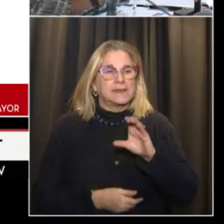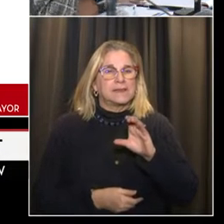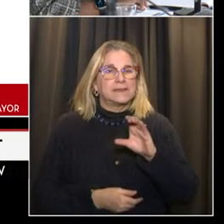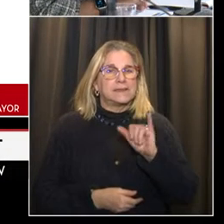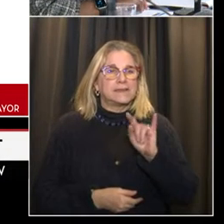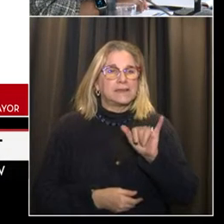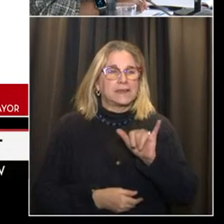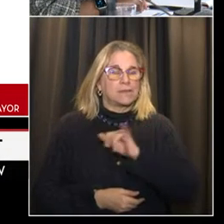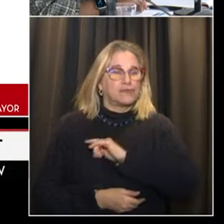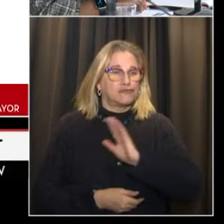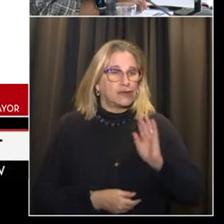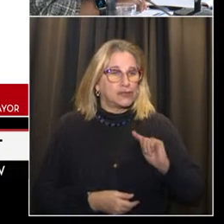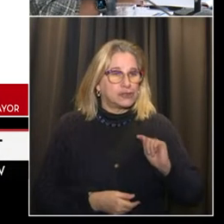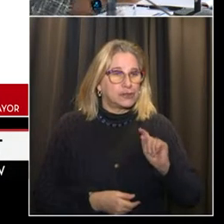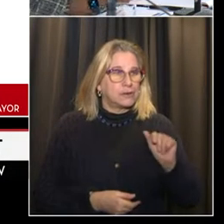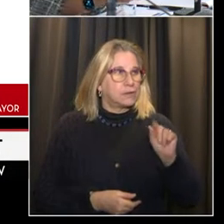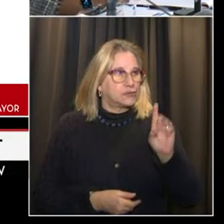and